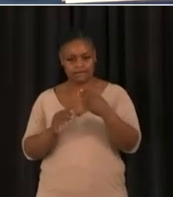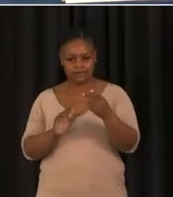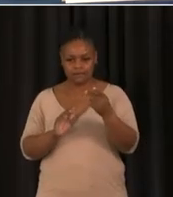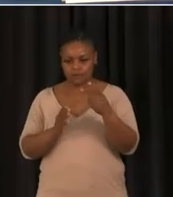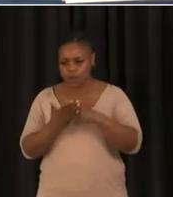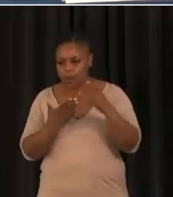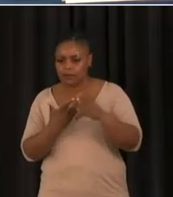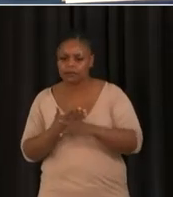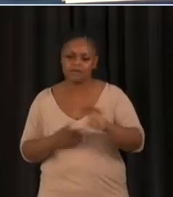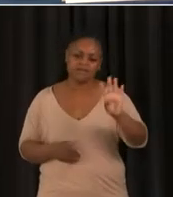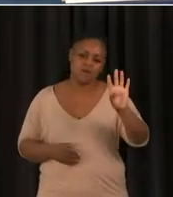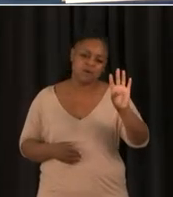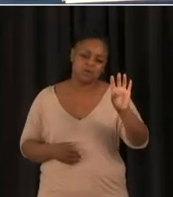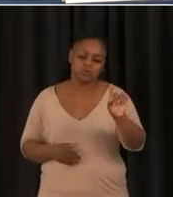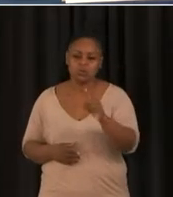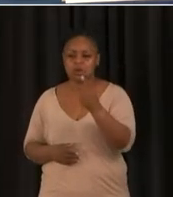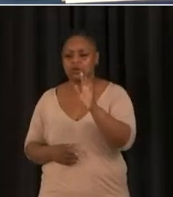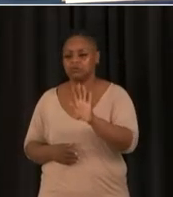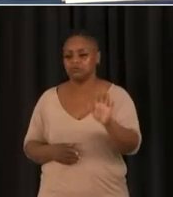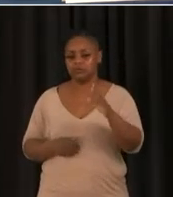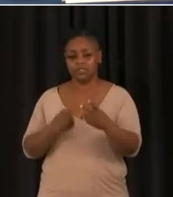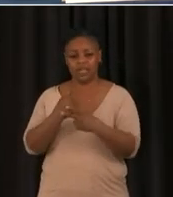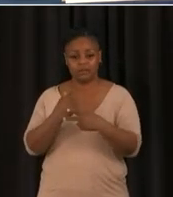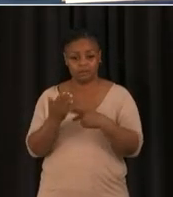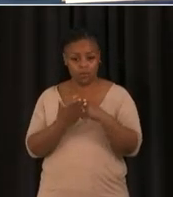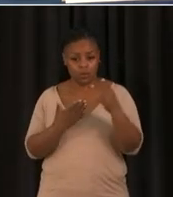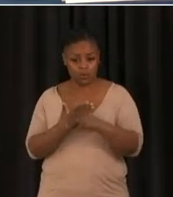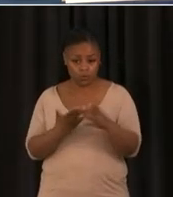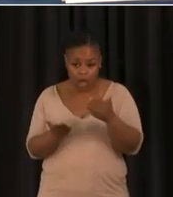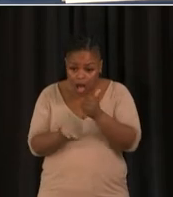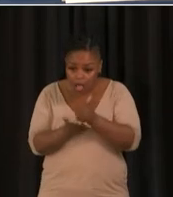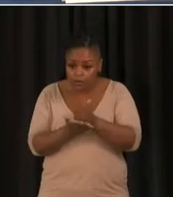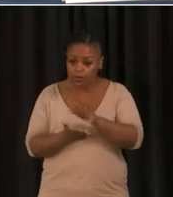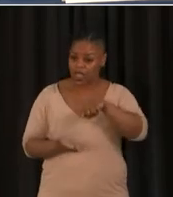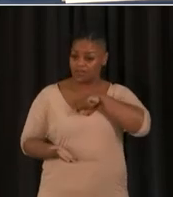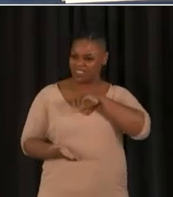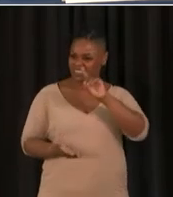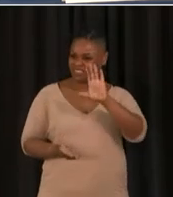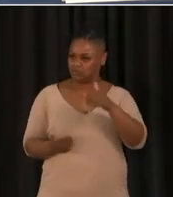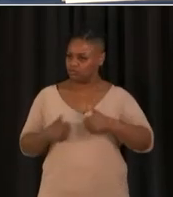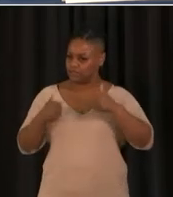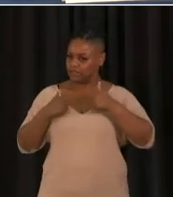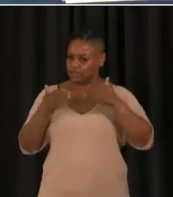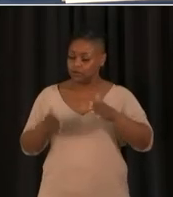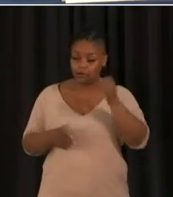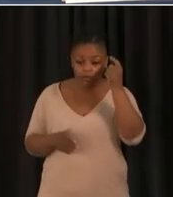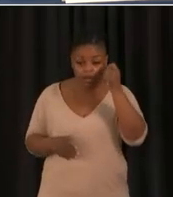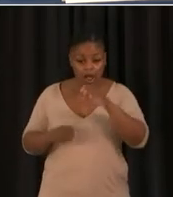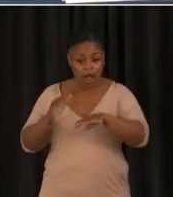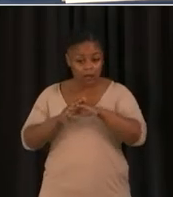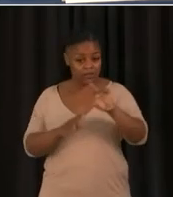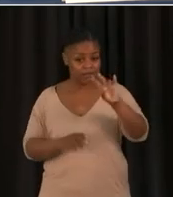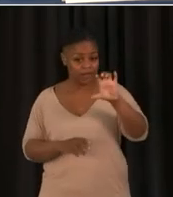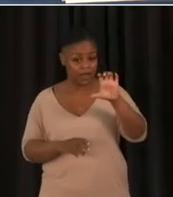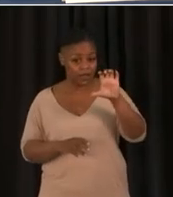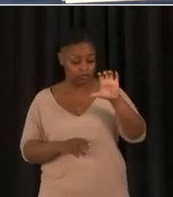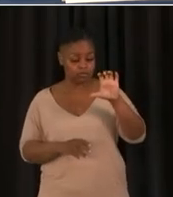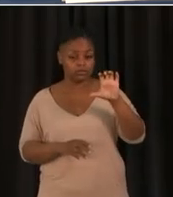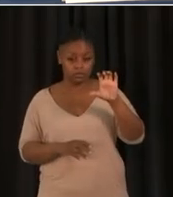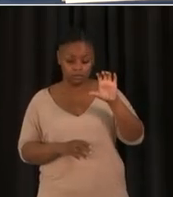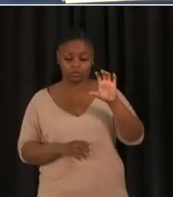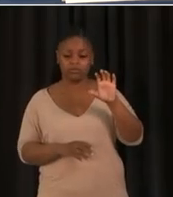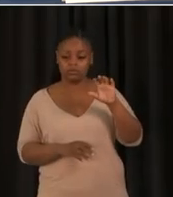that this past year that a number of our residents were impacted and had to tap into those emergency savings funds. And